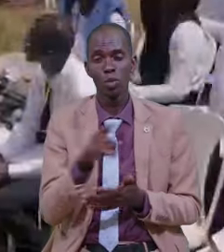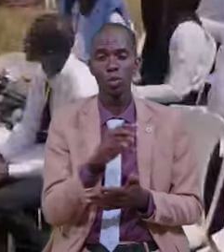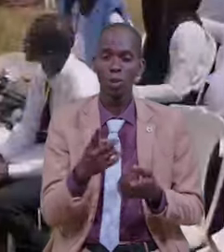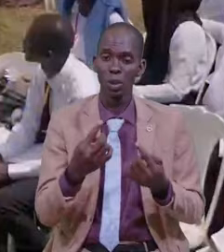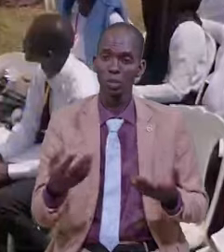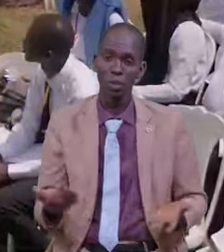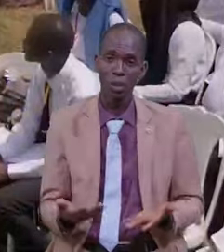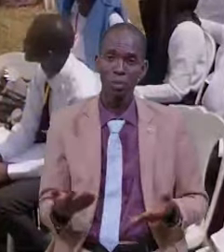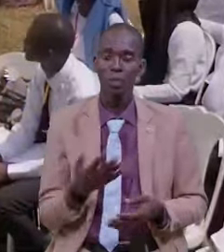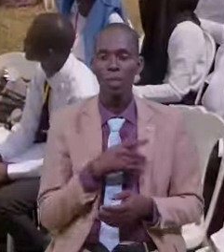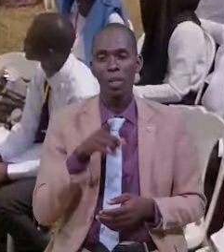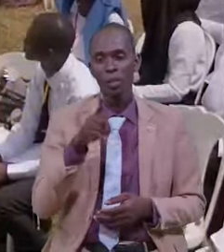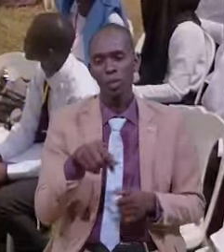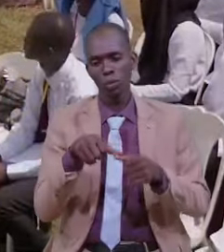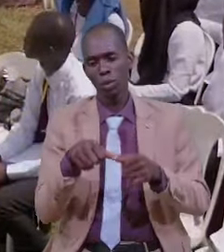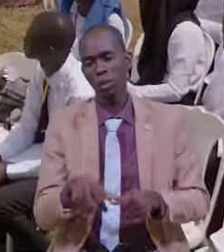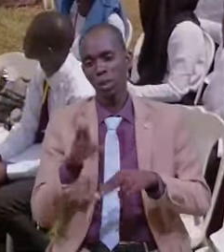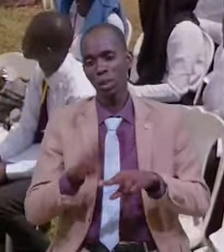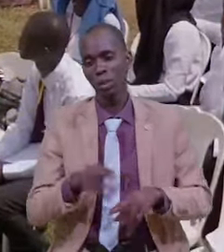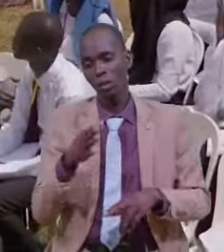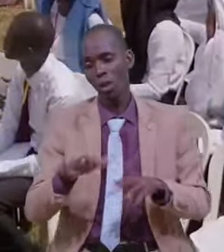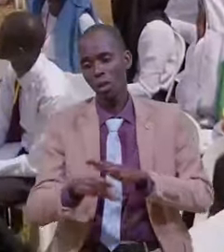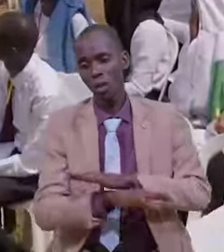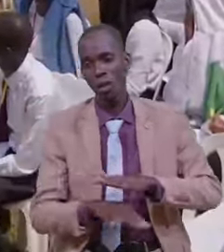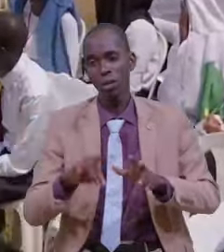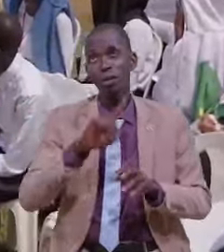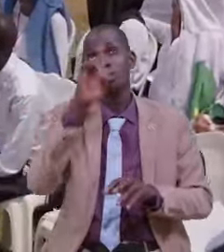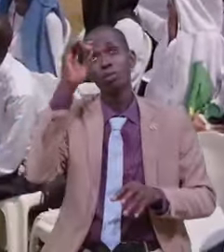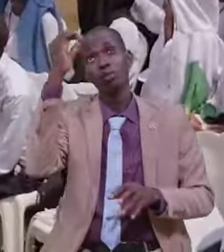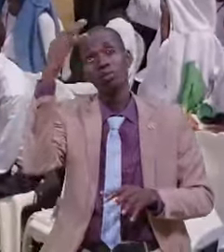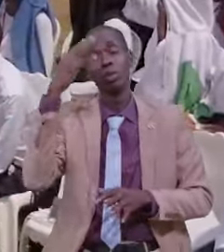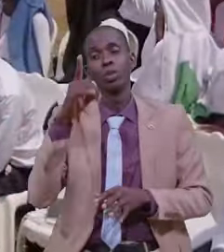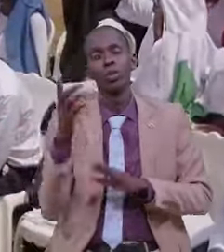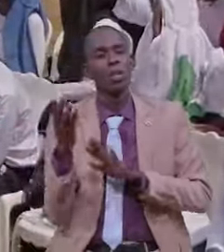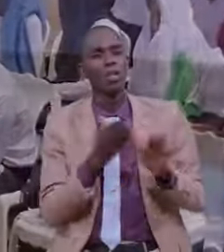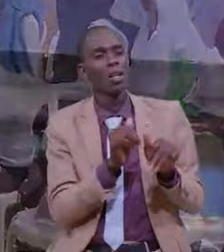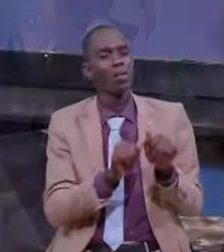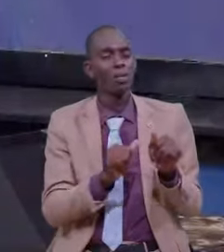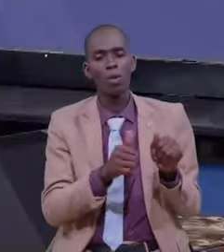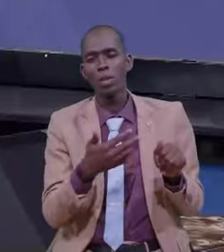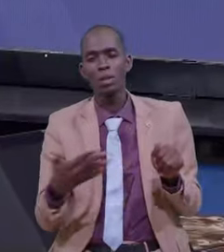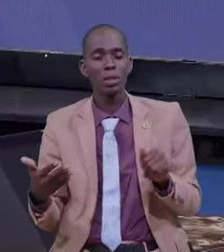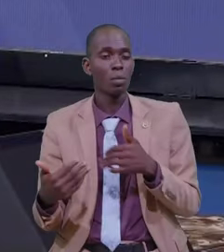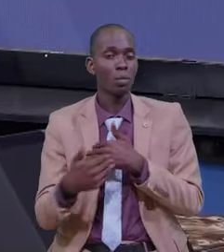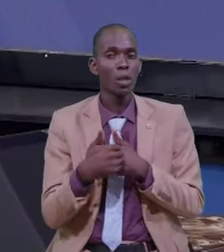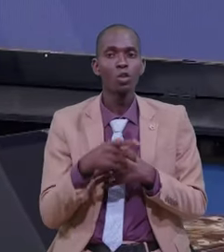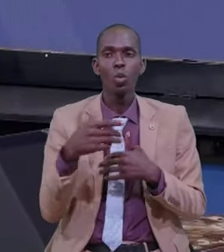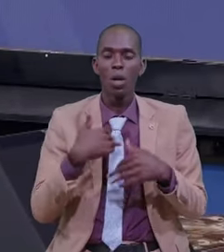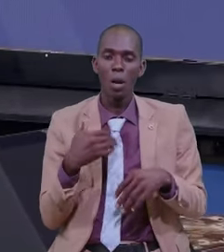there in the sun, and you leave everything behind, you have made a good